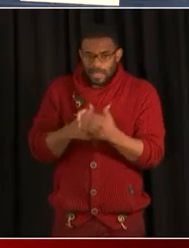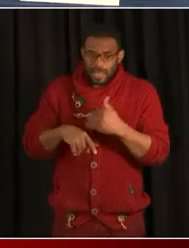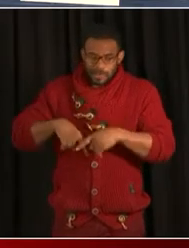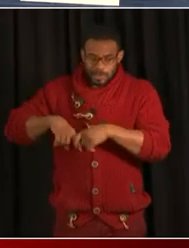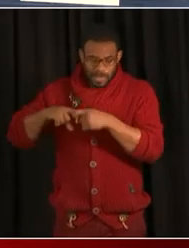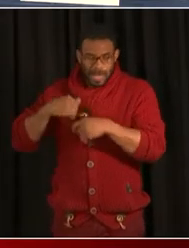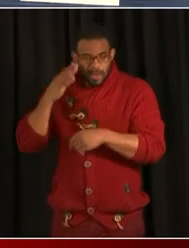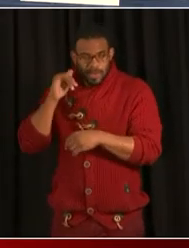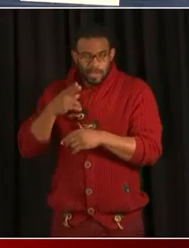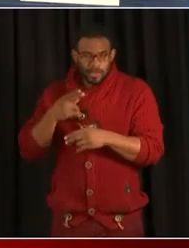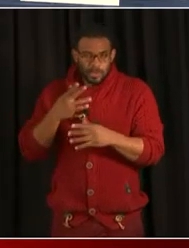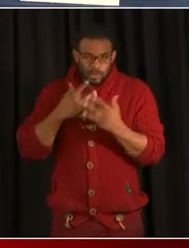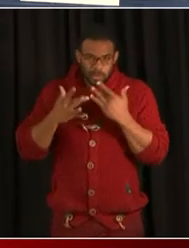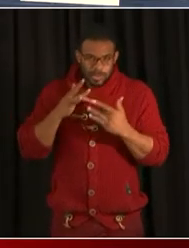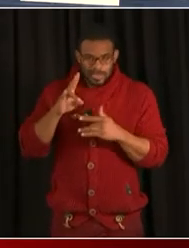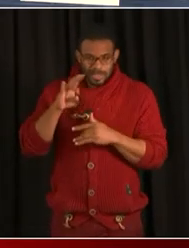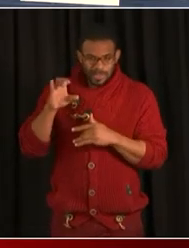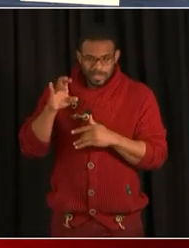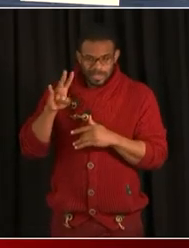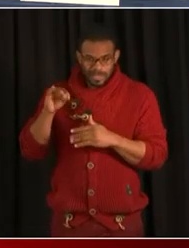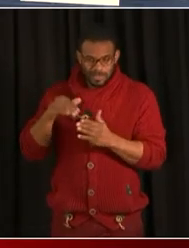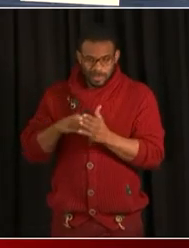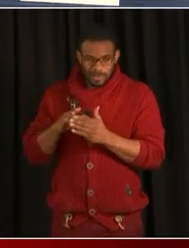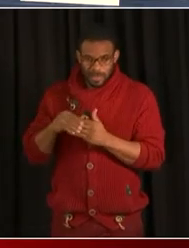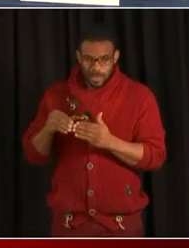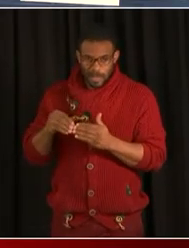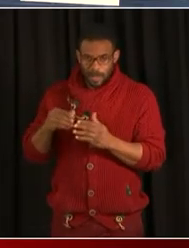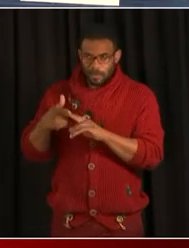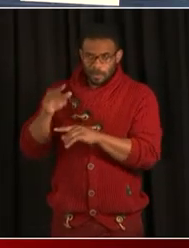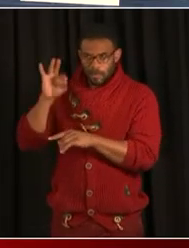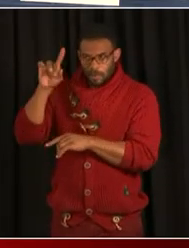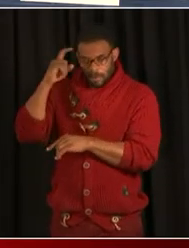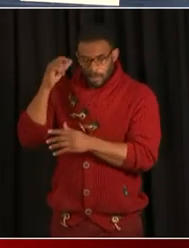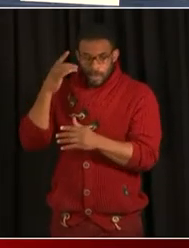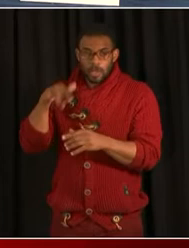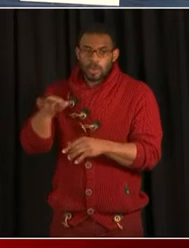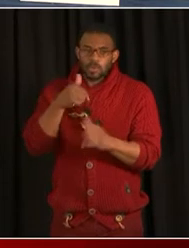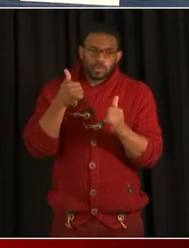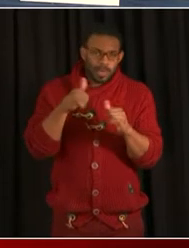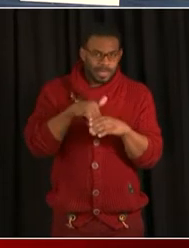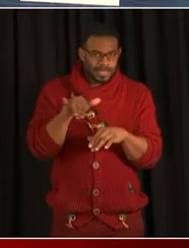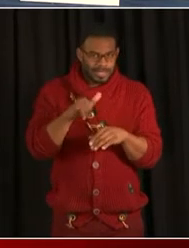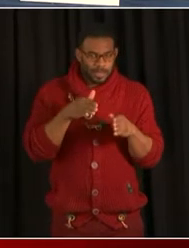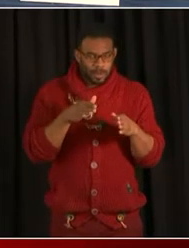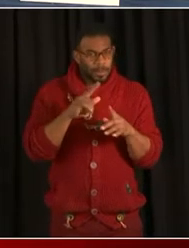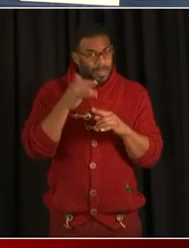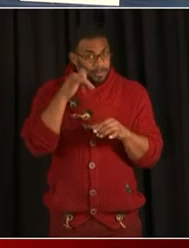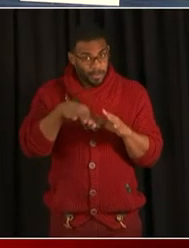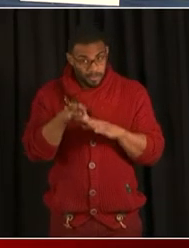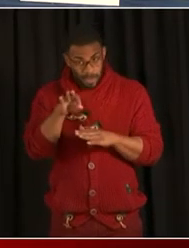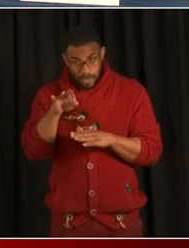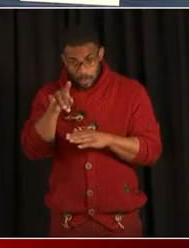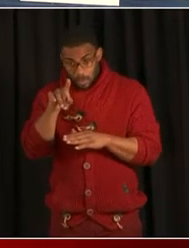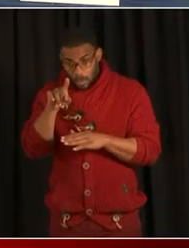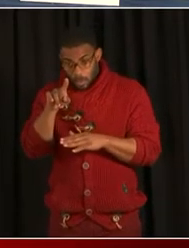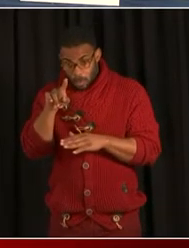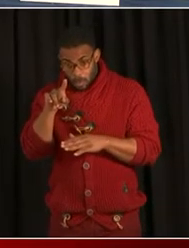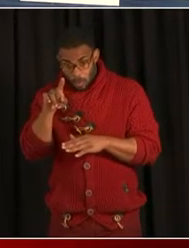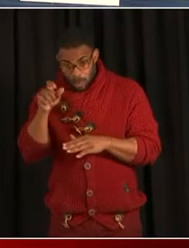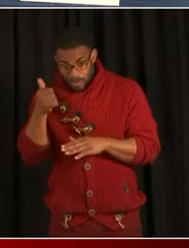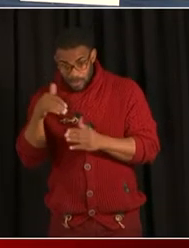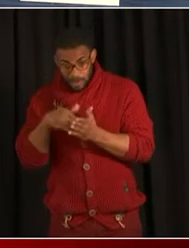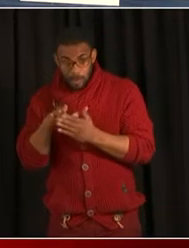were tied. I know they were short at $770 million. So you all are kind of in the same boat. But if you found that